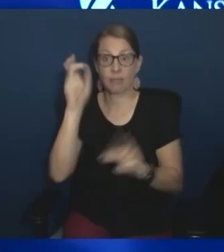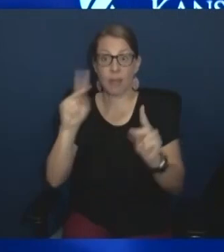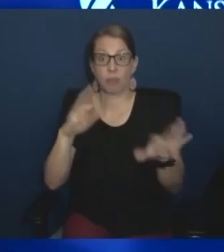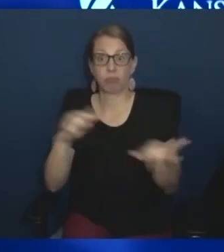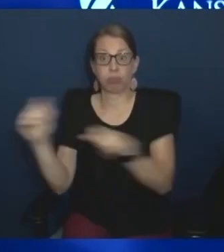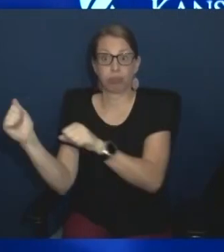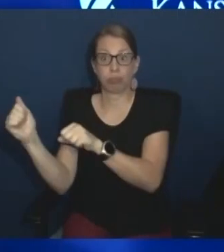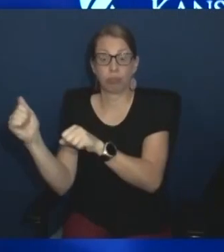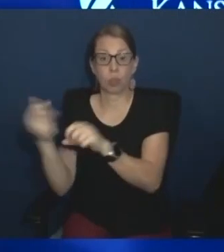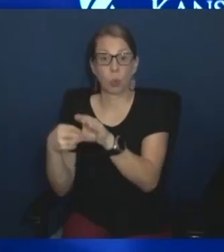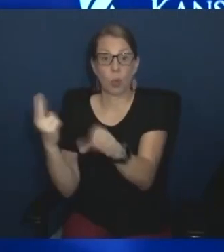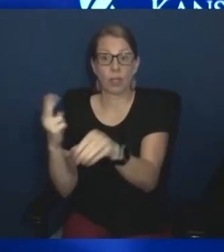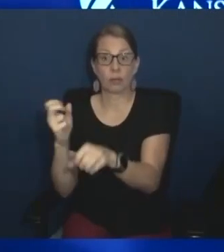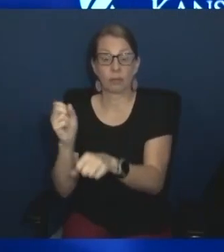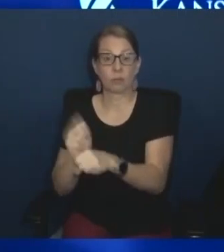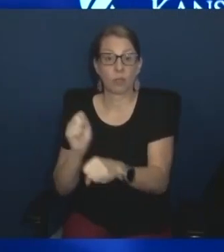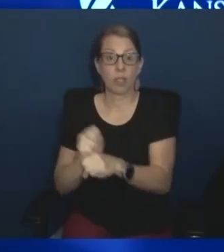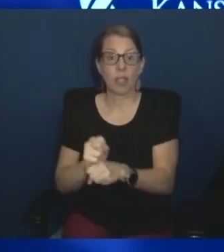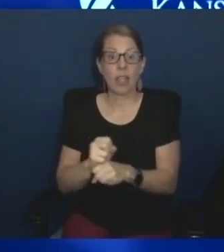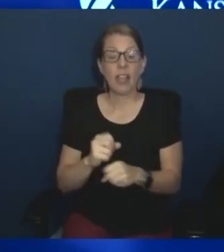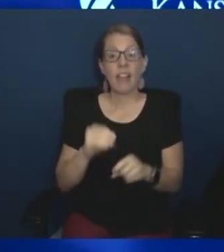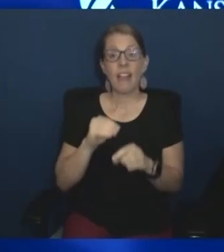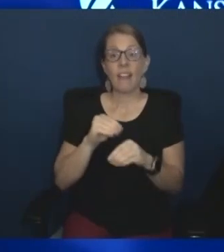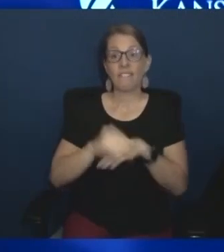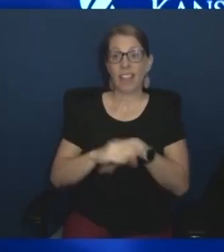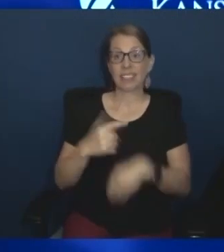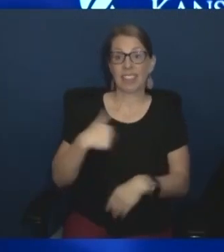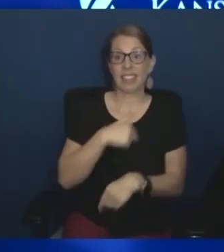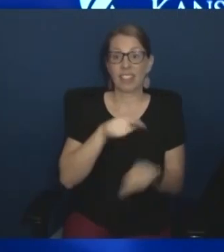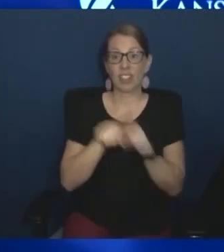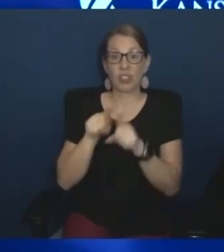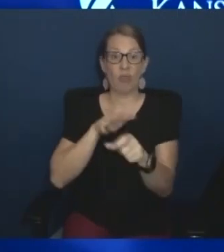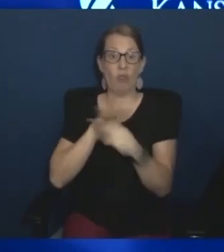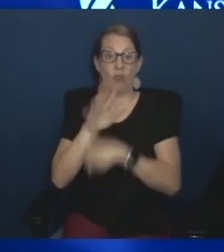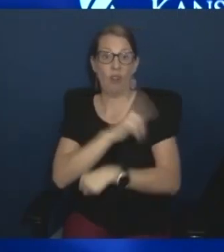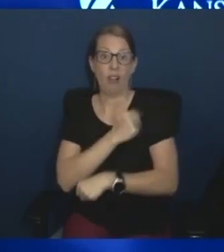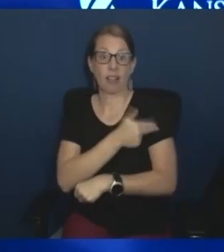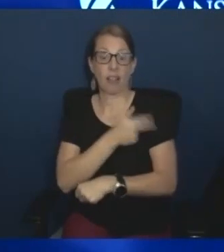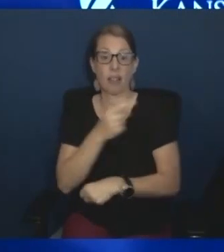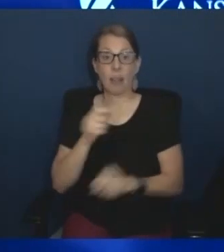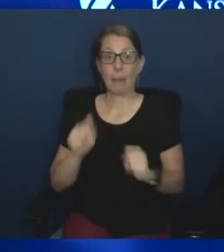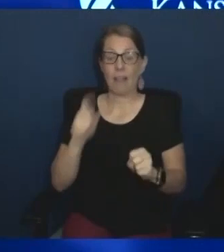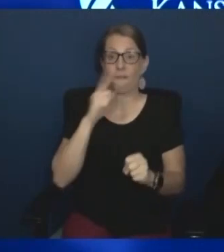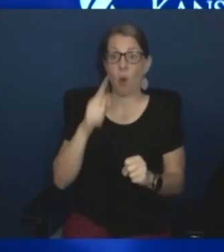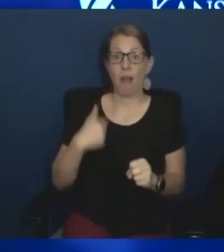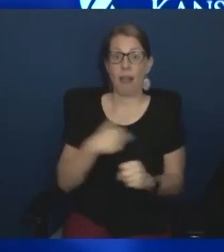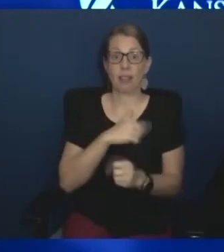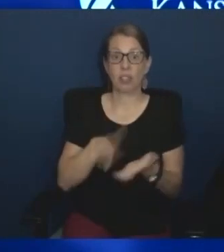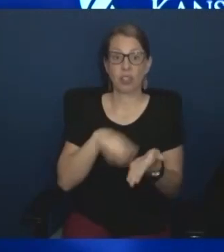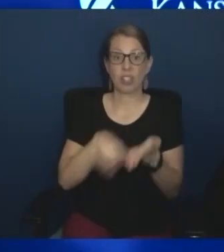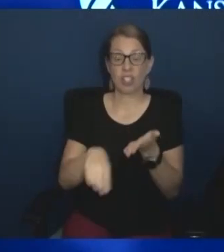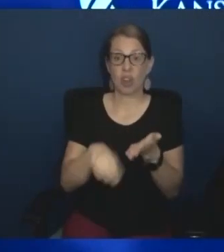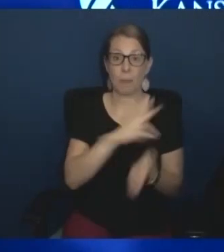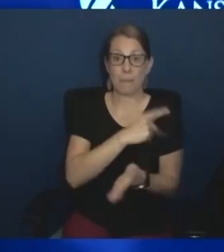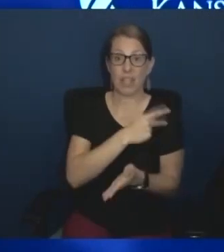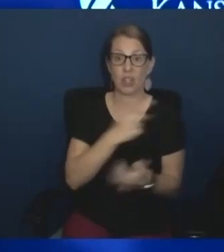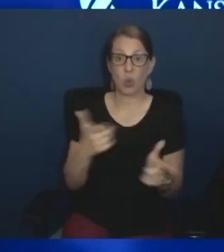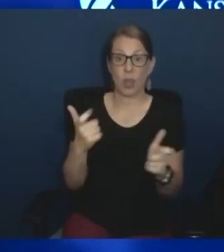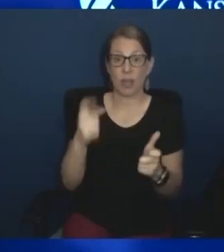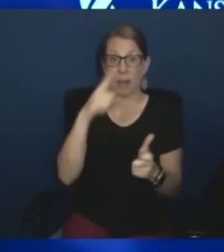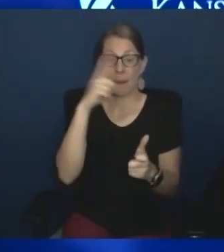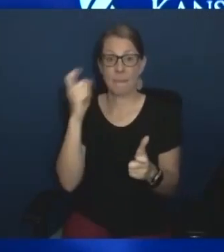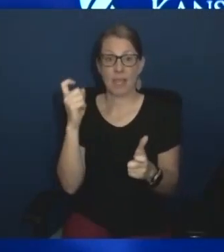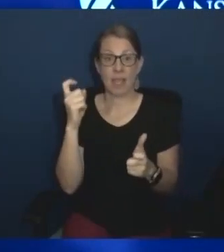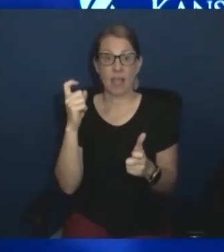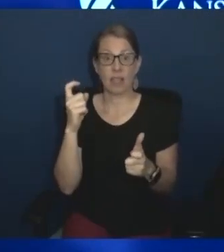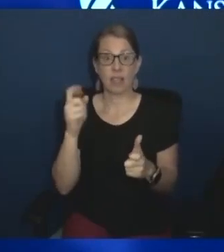the whole hospital, from the ability for us to discharge the patients quickly, because RTs are the ones that do the study